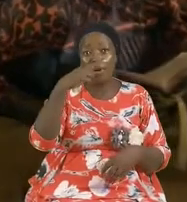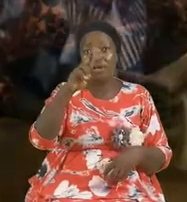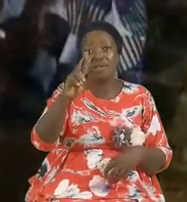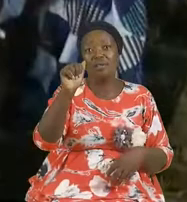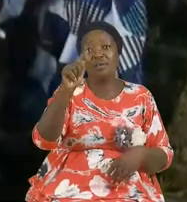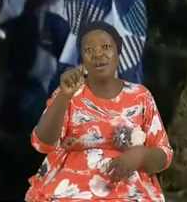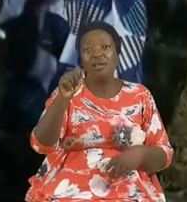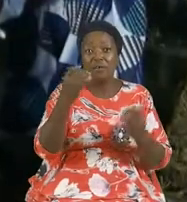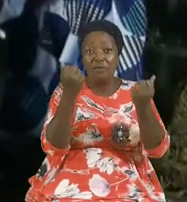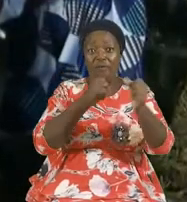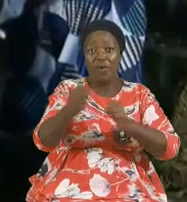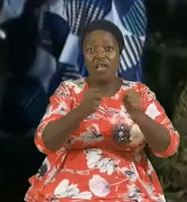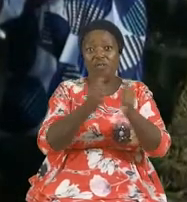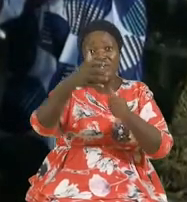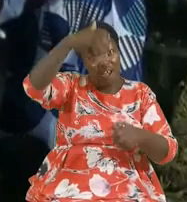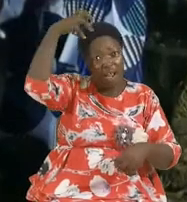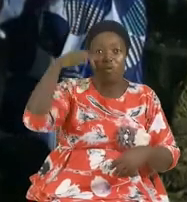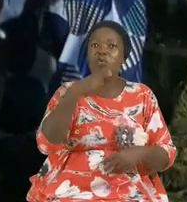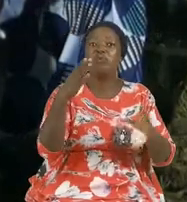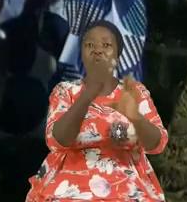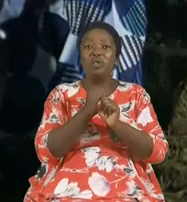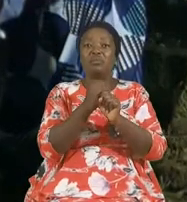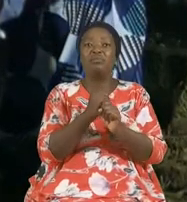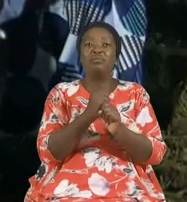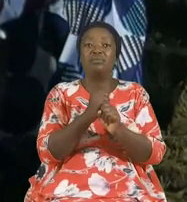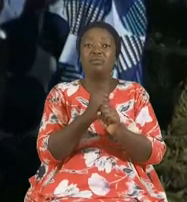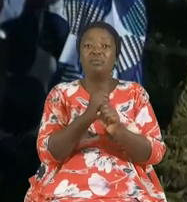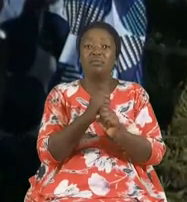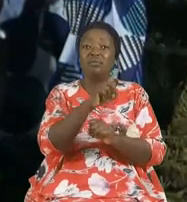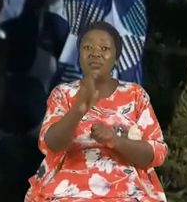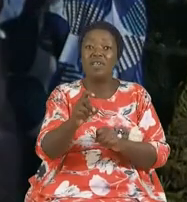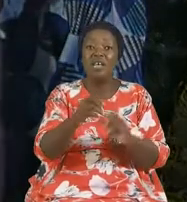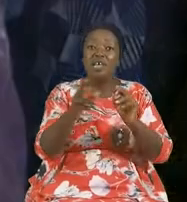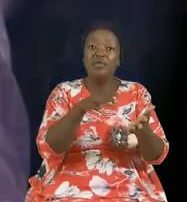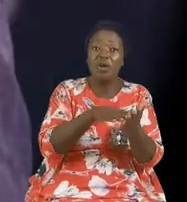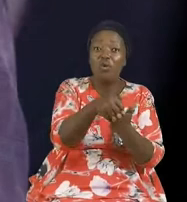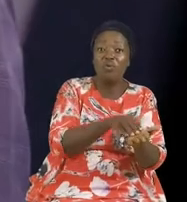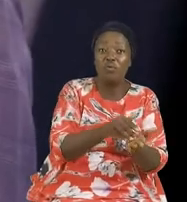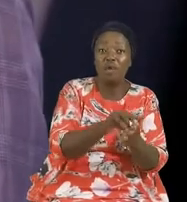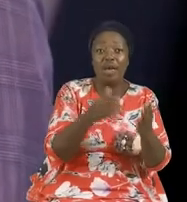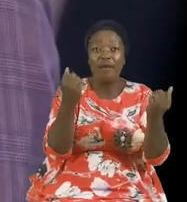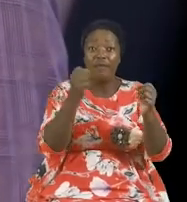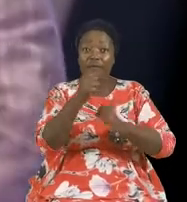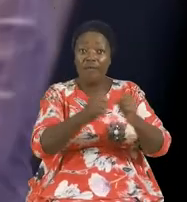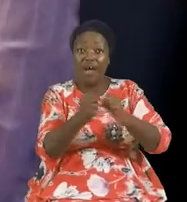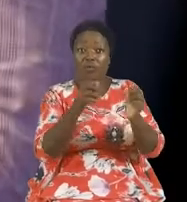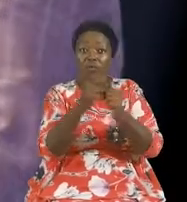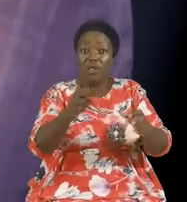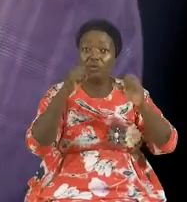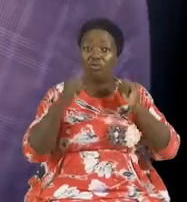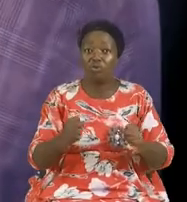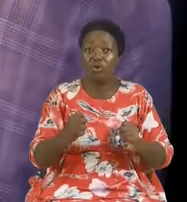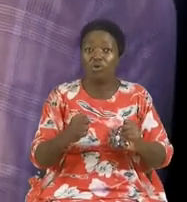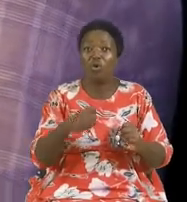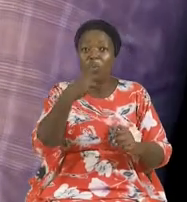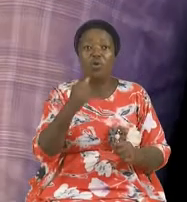now, if a rat fights with a lion, who is going to win? If the